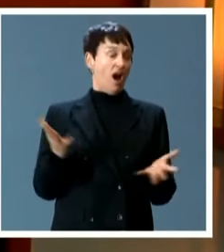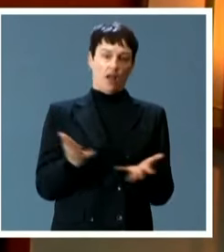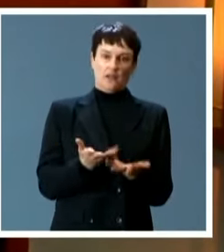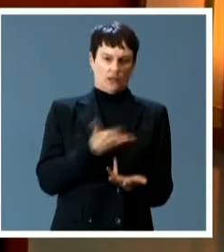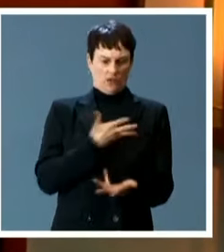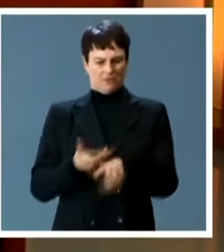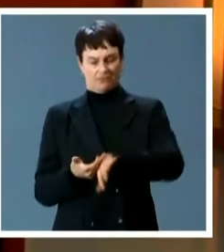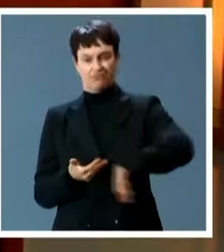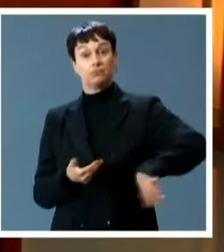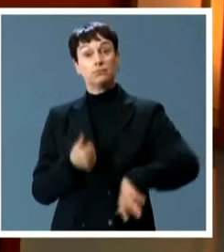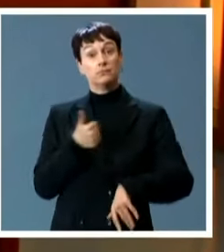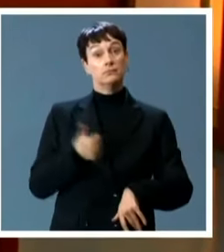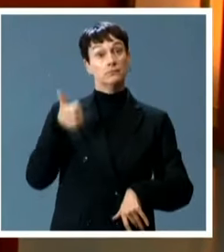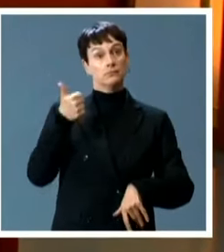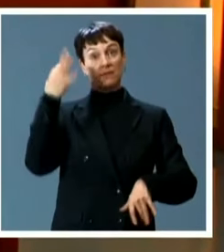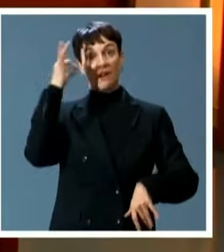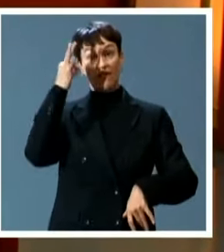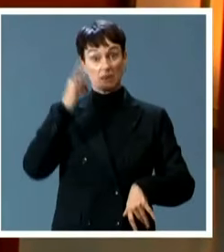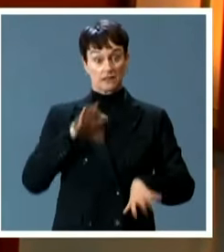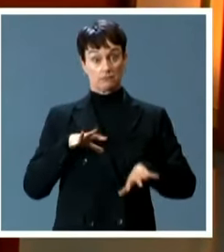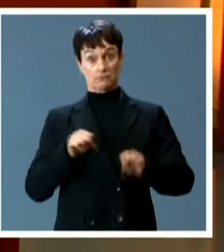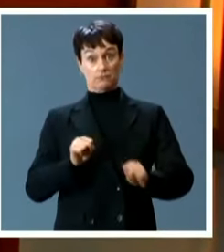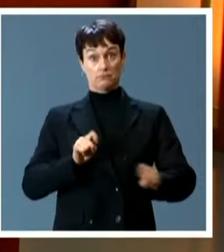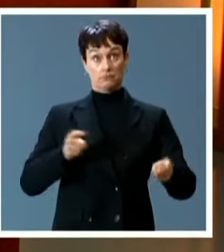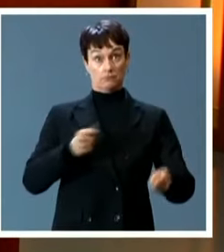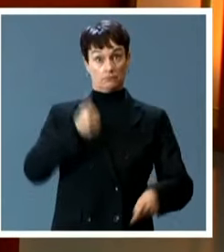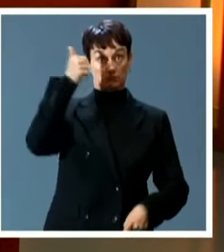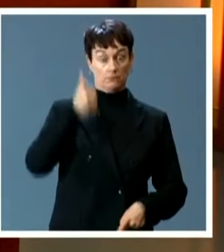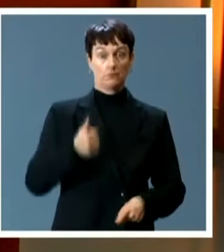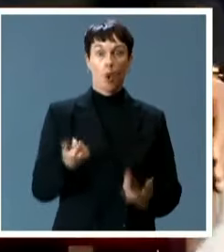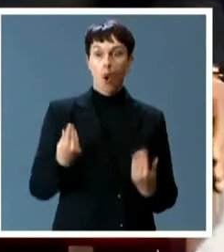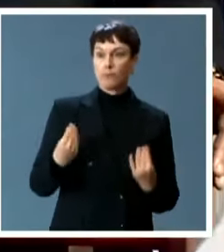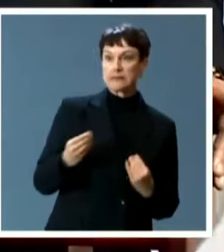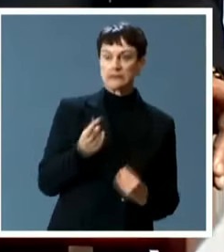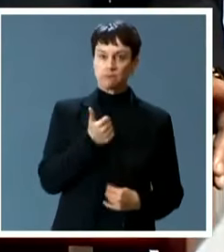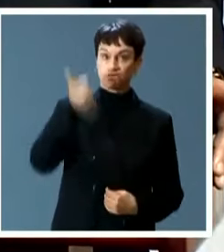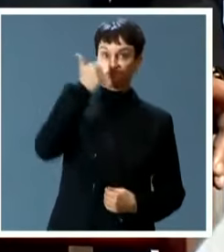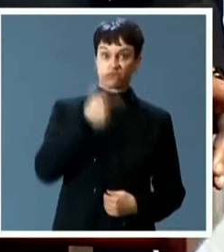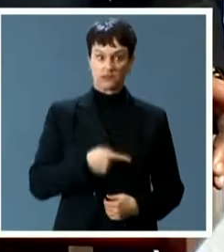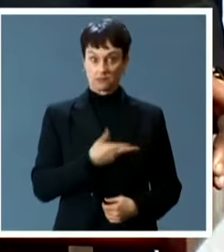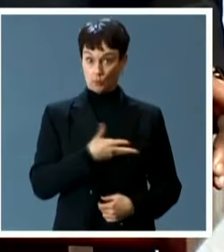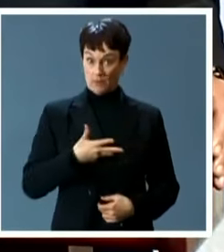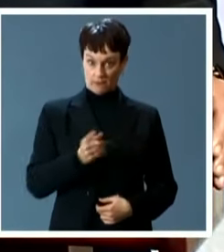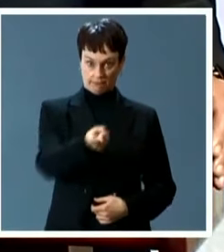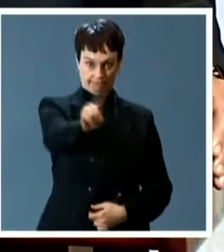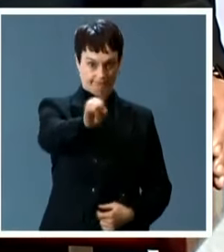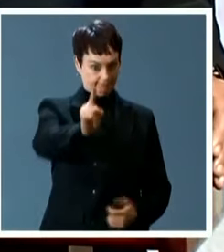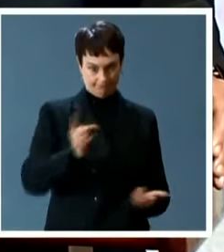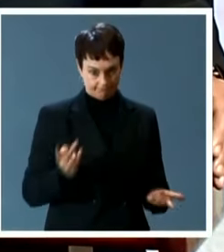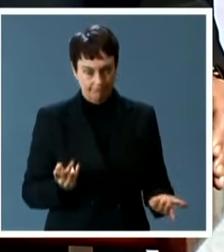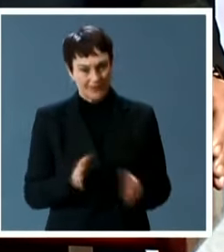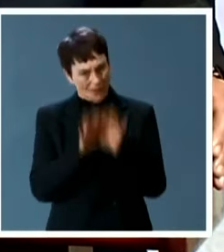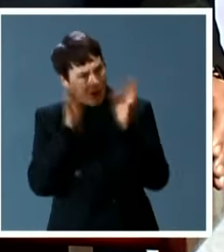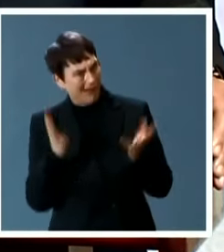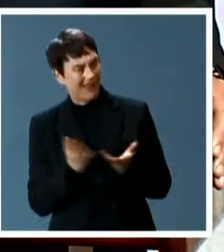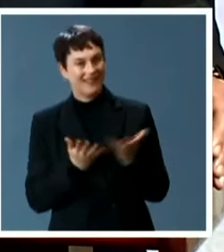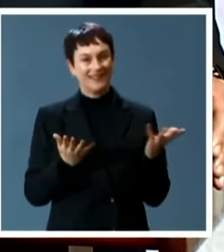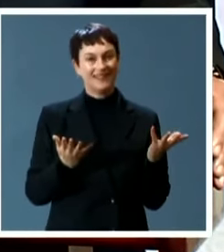from senior positions in governments and on corporate boards. Fewer than 1 in 10 world leaders is a